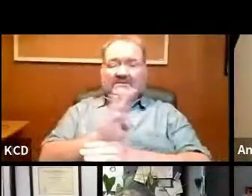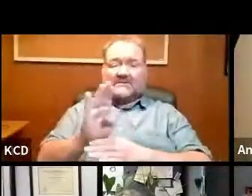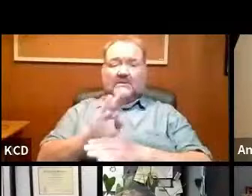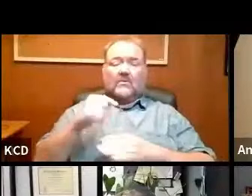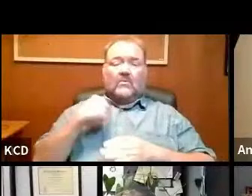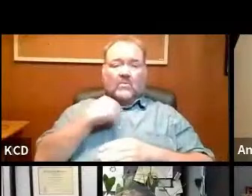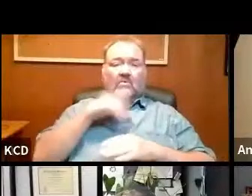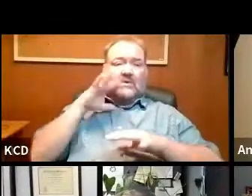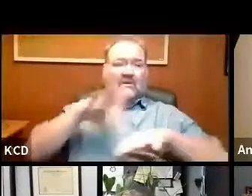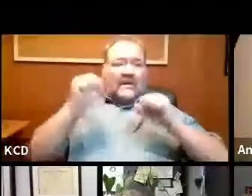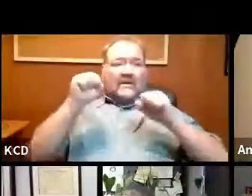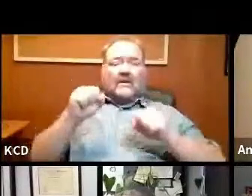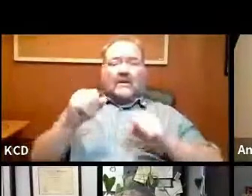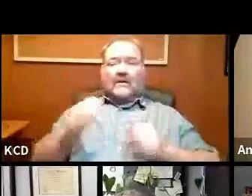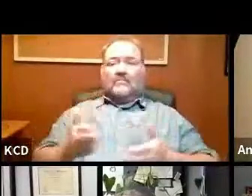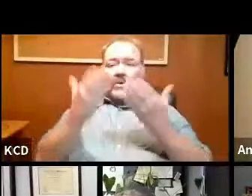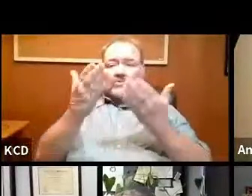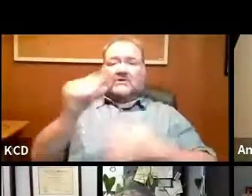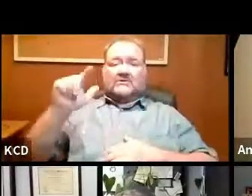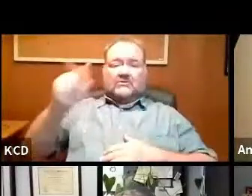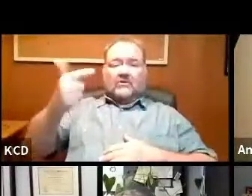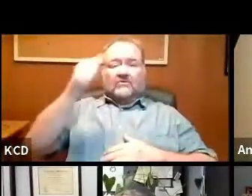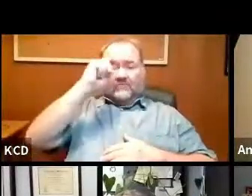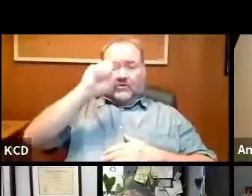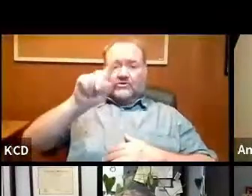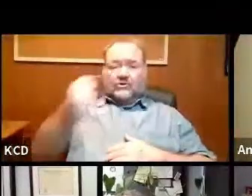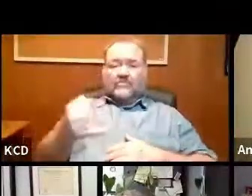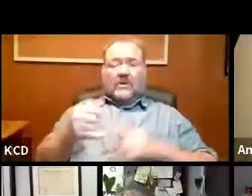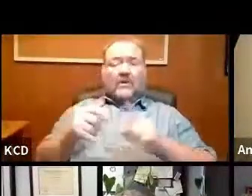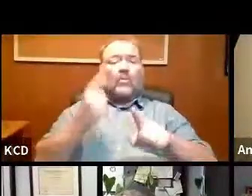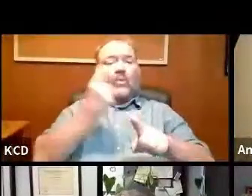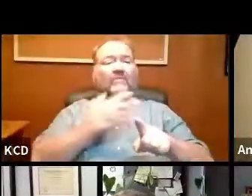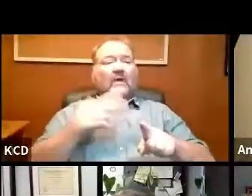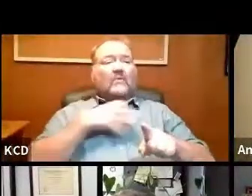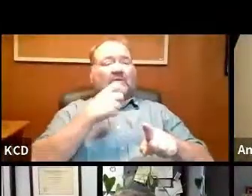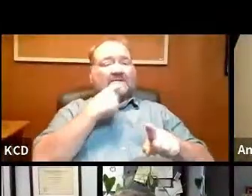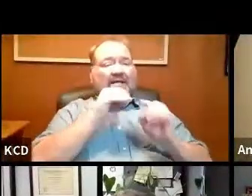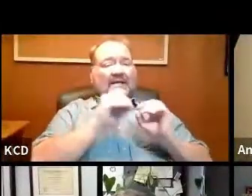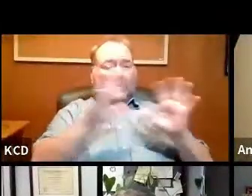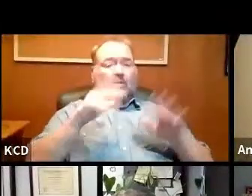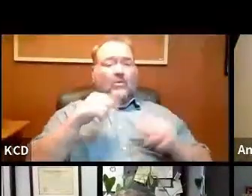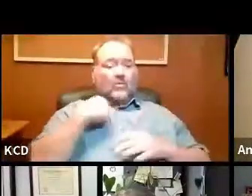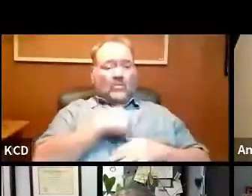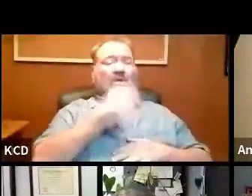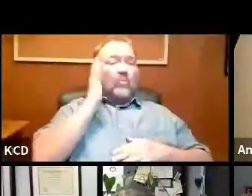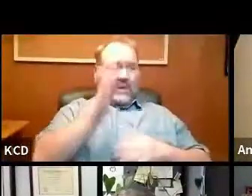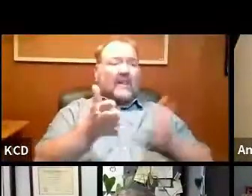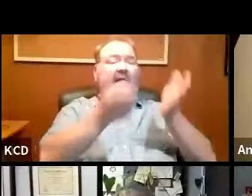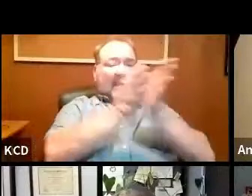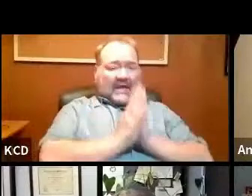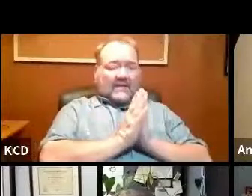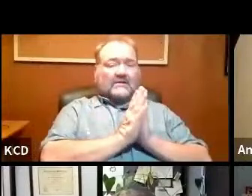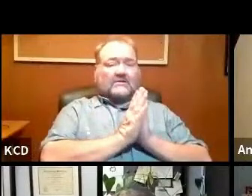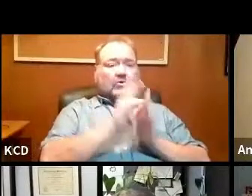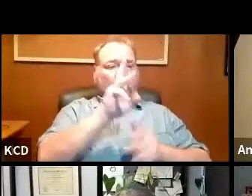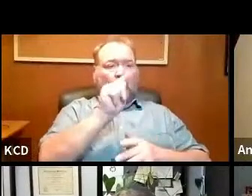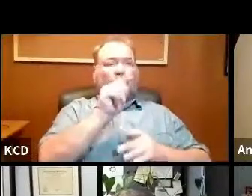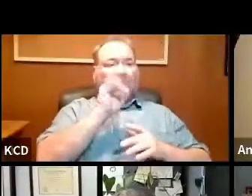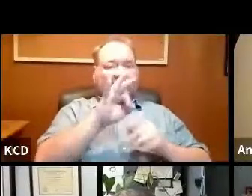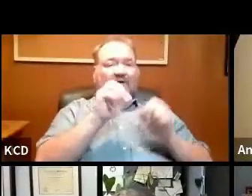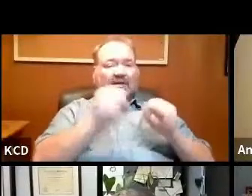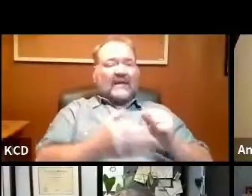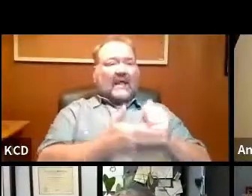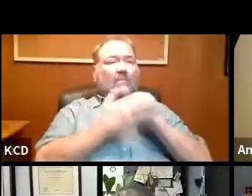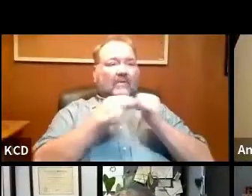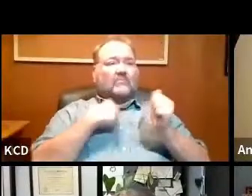will take a motion in a second for adjournment. Real quick, I just want to say, to make it clear, because I don't know if I did, we will ask and see if we can